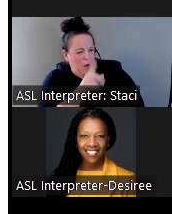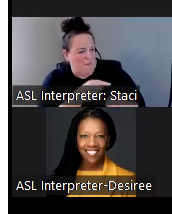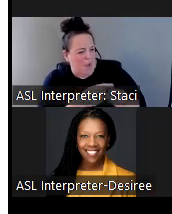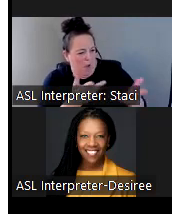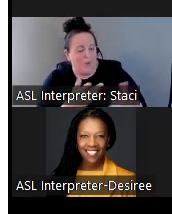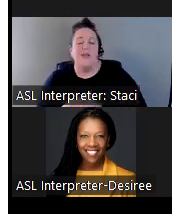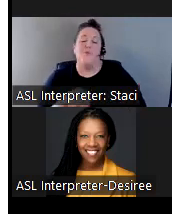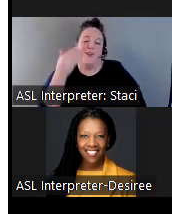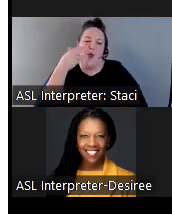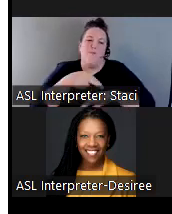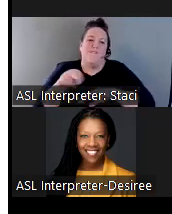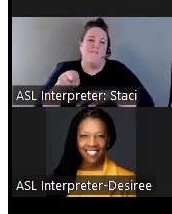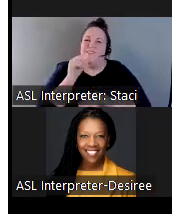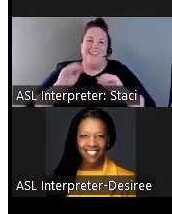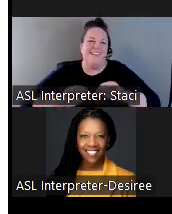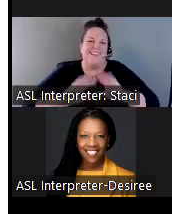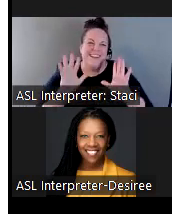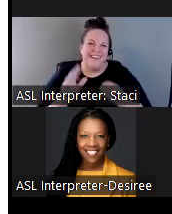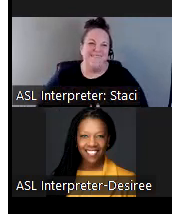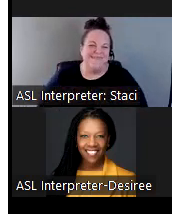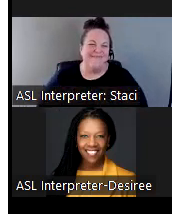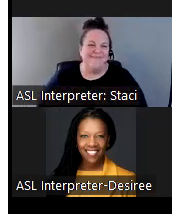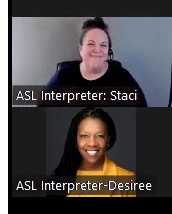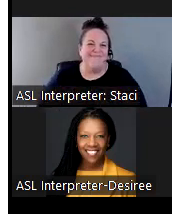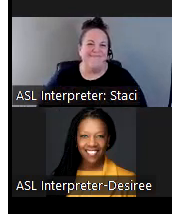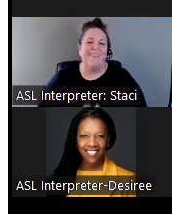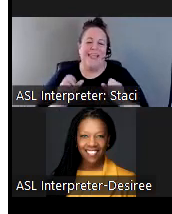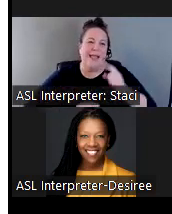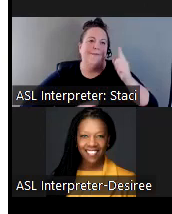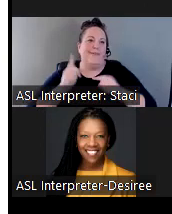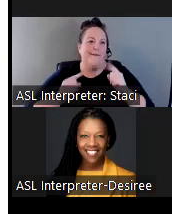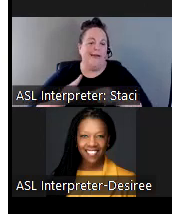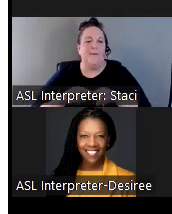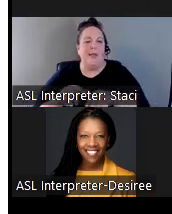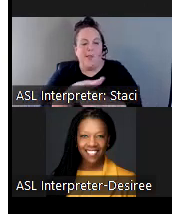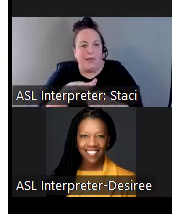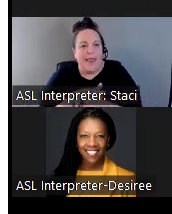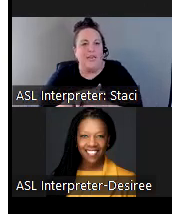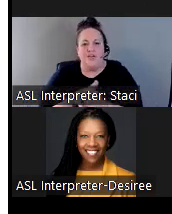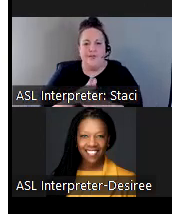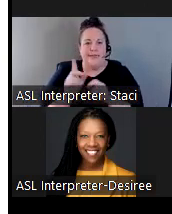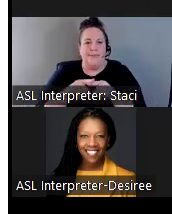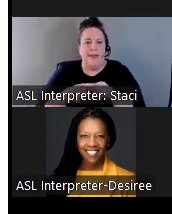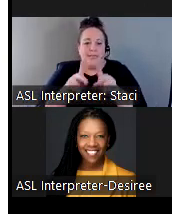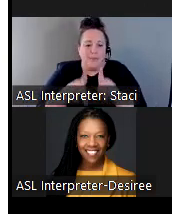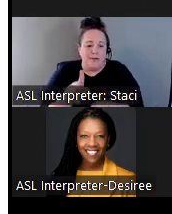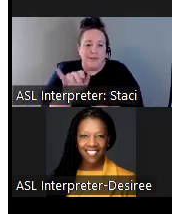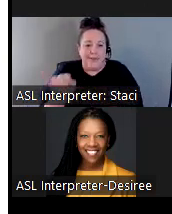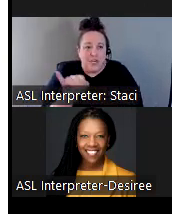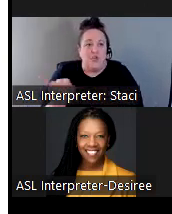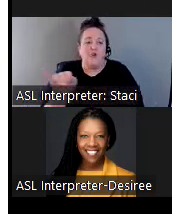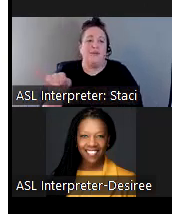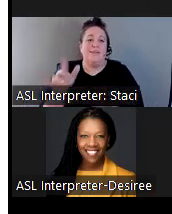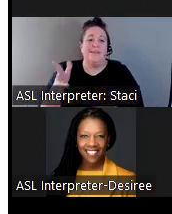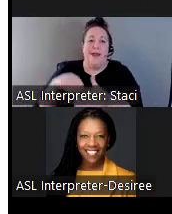that referrals are unclear, and that they can really vary by location, by the person's insurance, by their